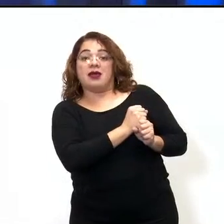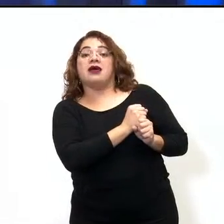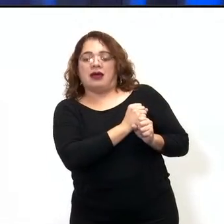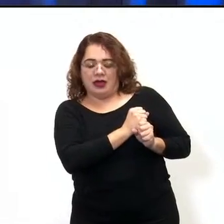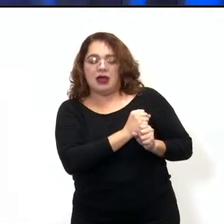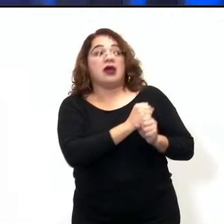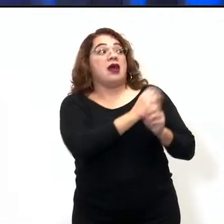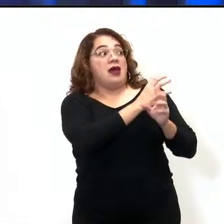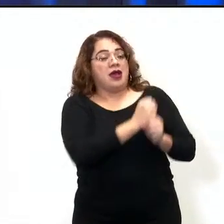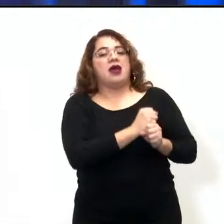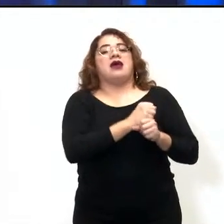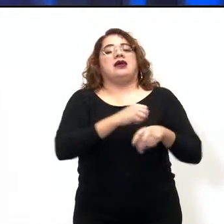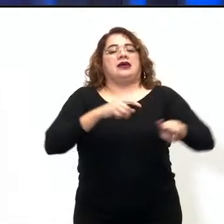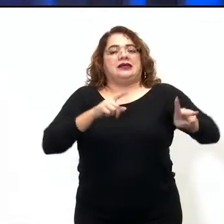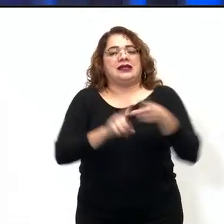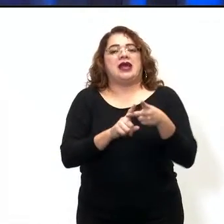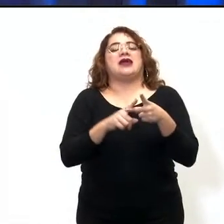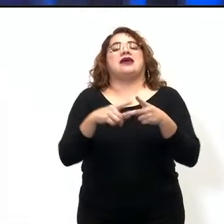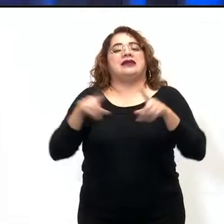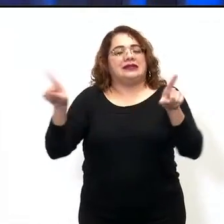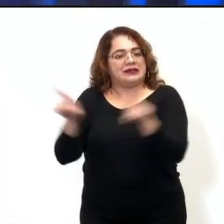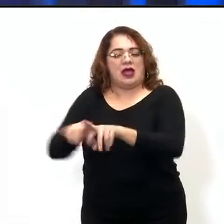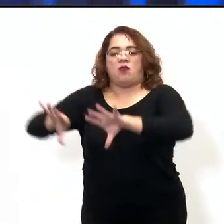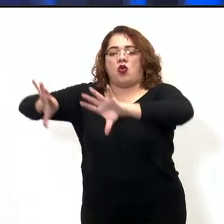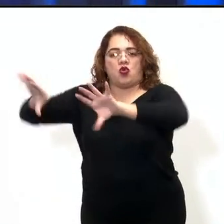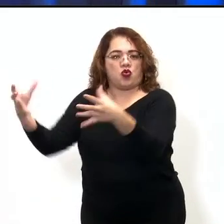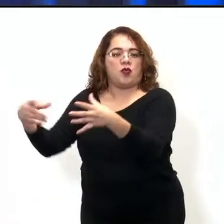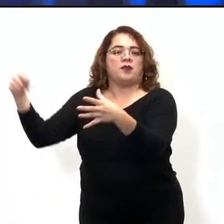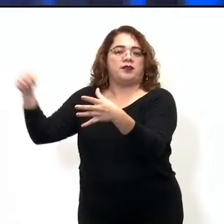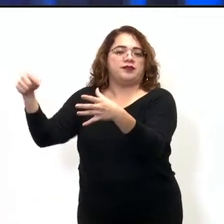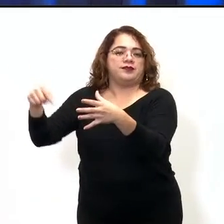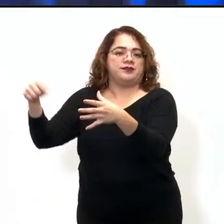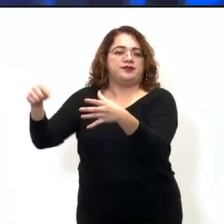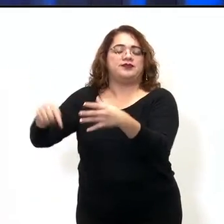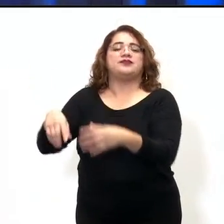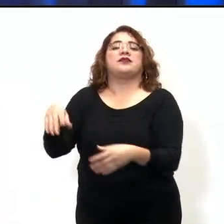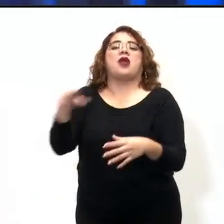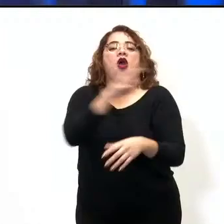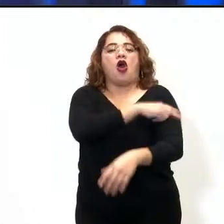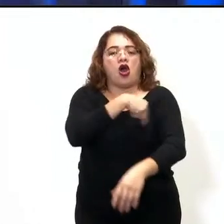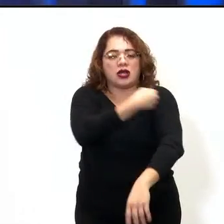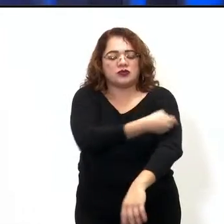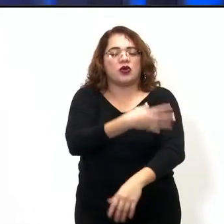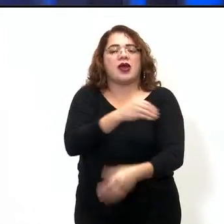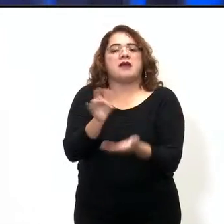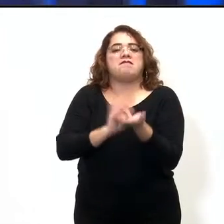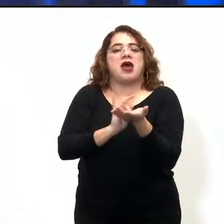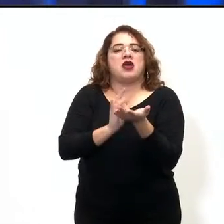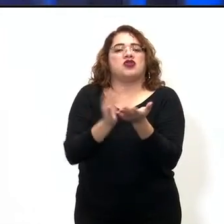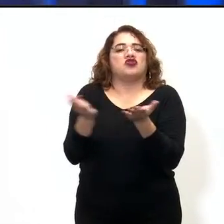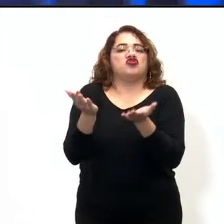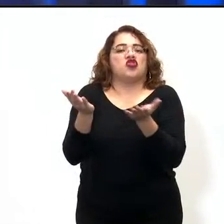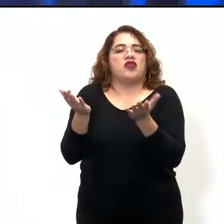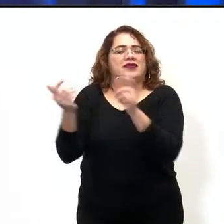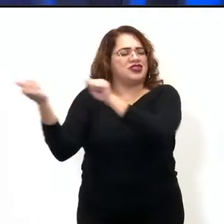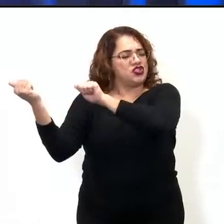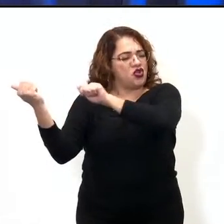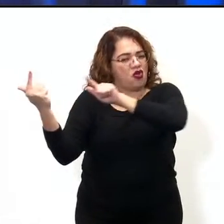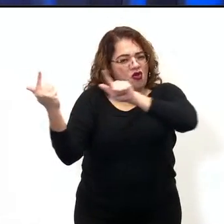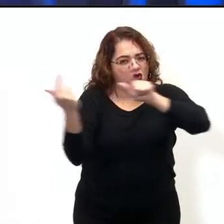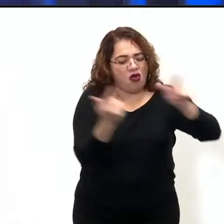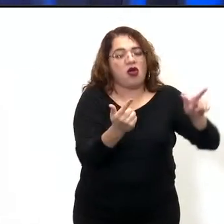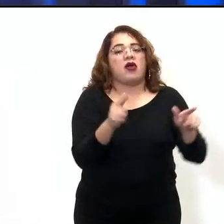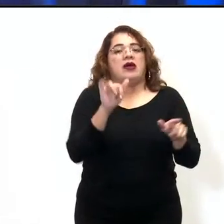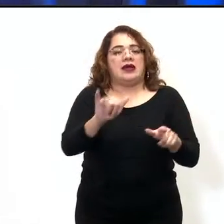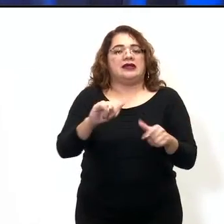expect now is that all of this group and all of our hospital and medical personnel will receive this